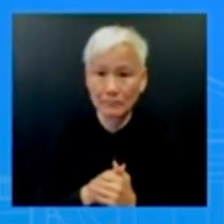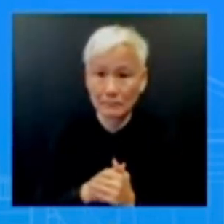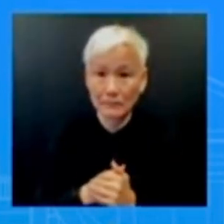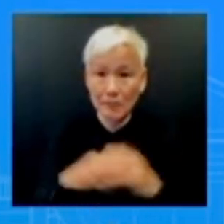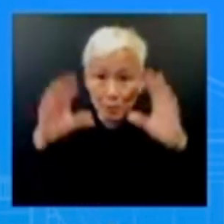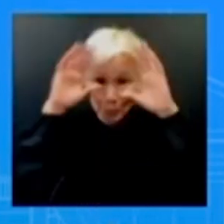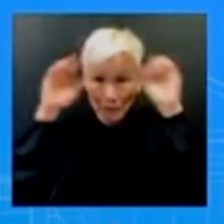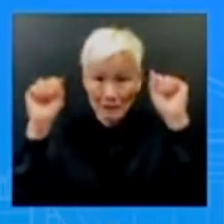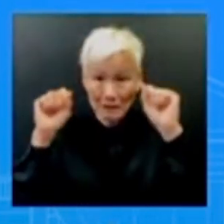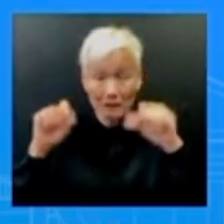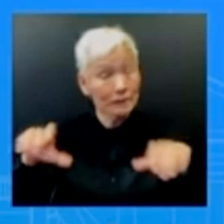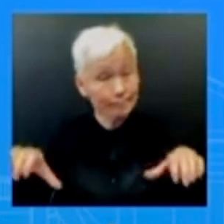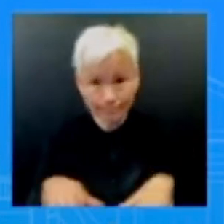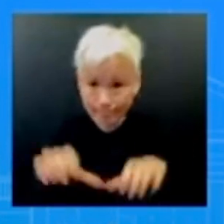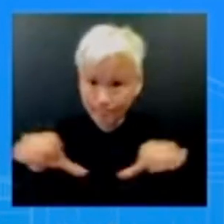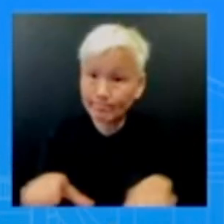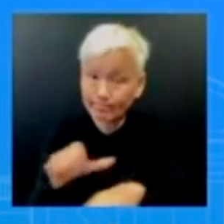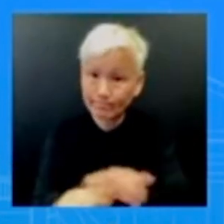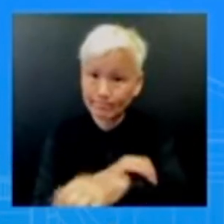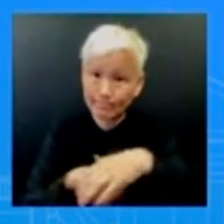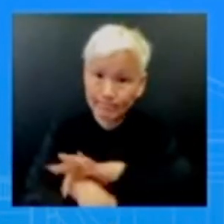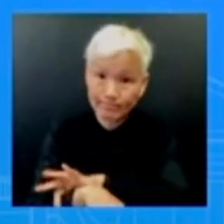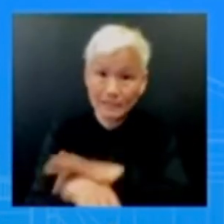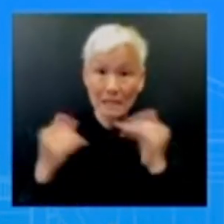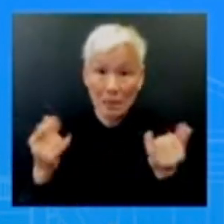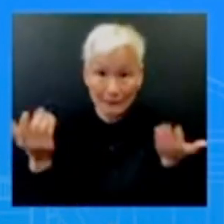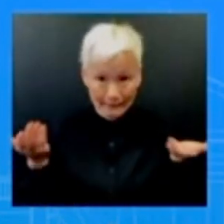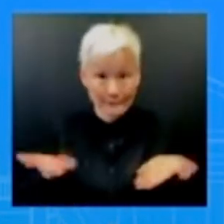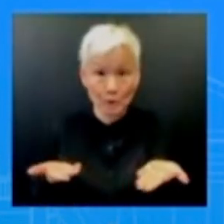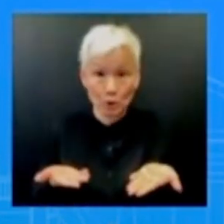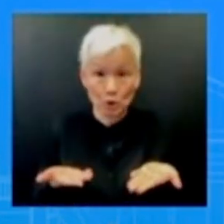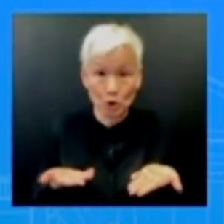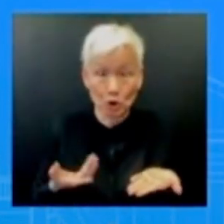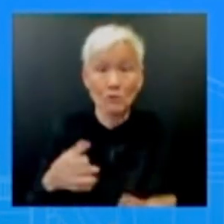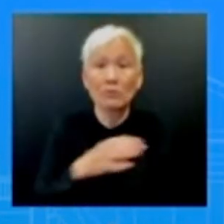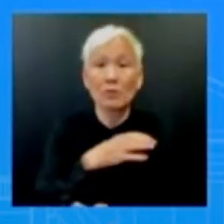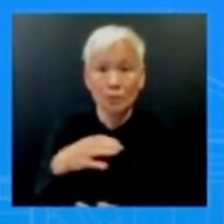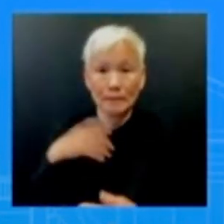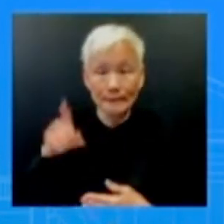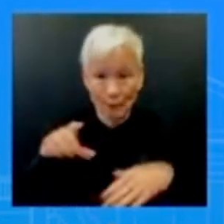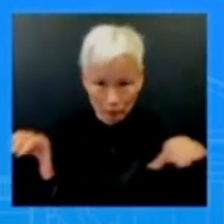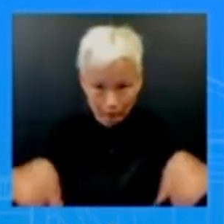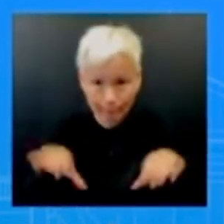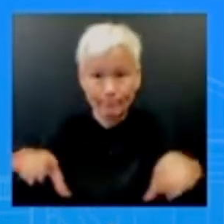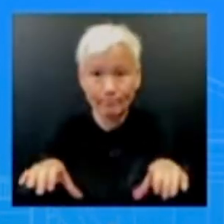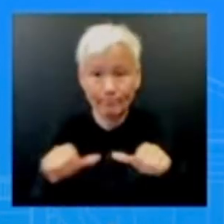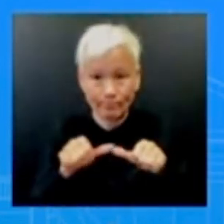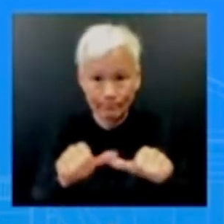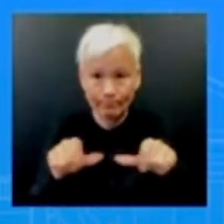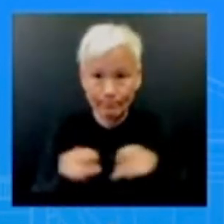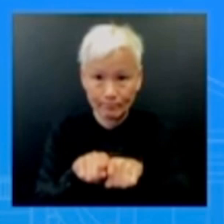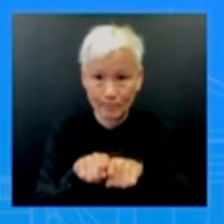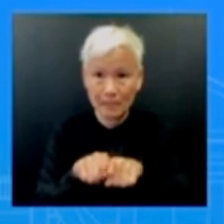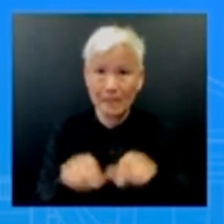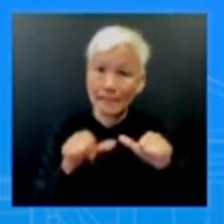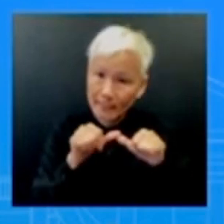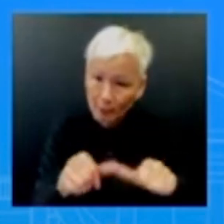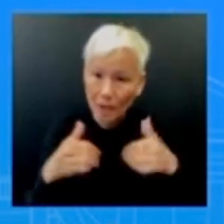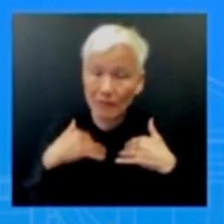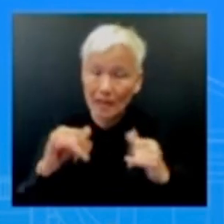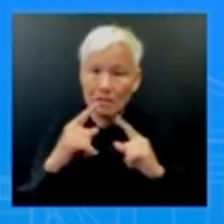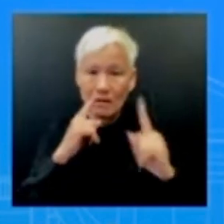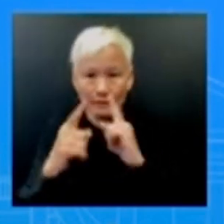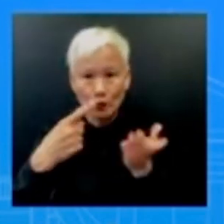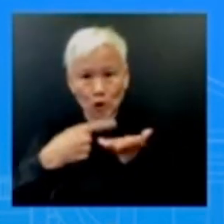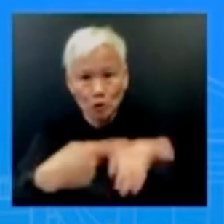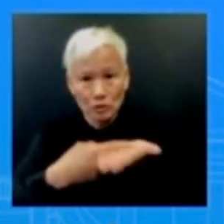moment that we're in now. He believes that Congress needs to continue to act. We're going to continue to have those conversations. Of course, there are things that we can do without